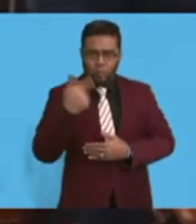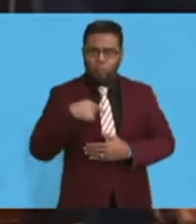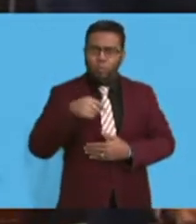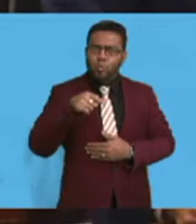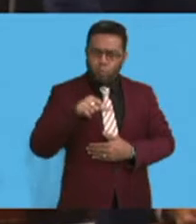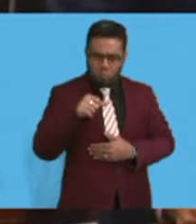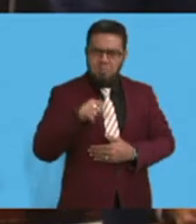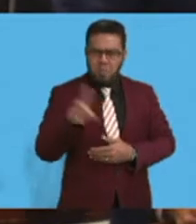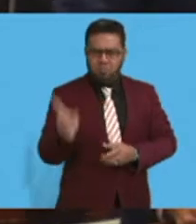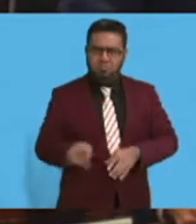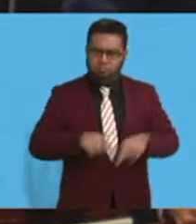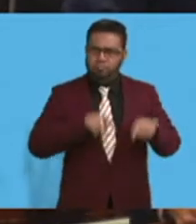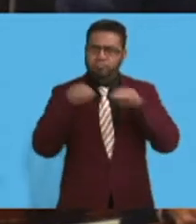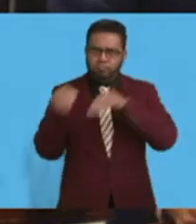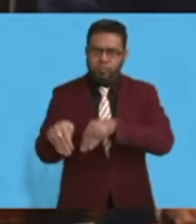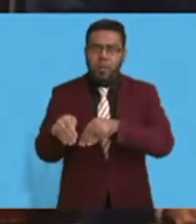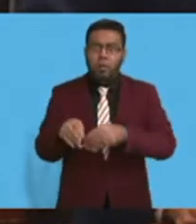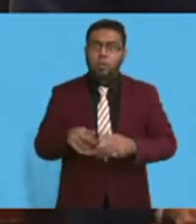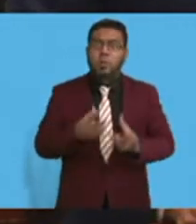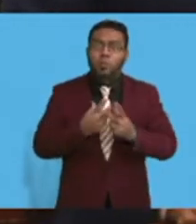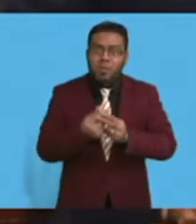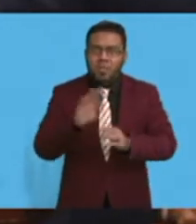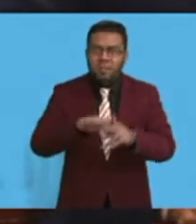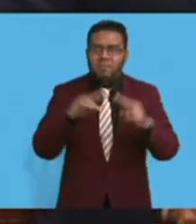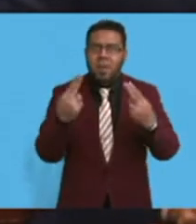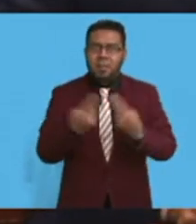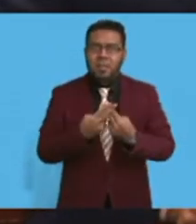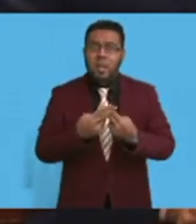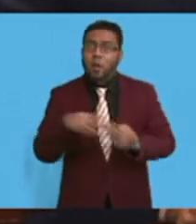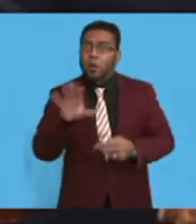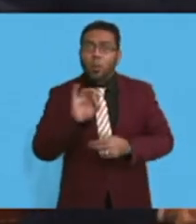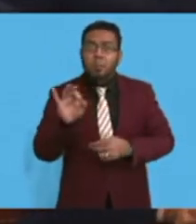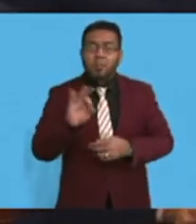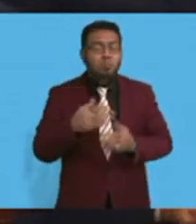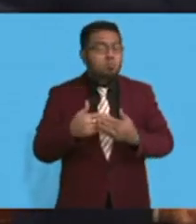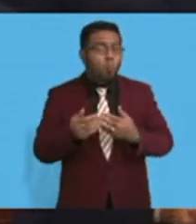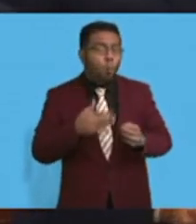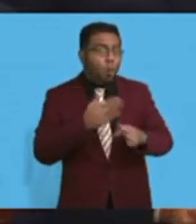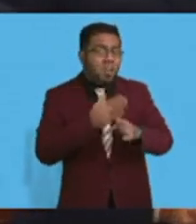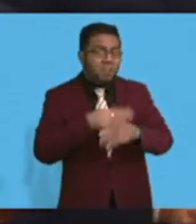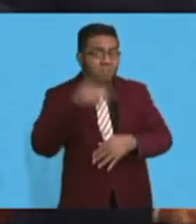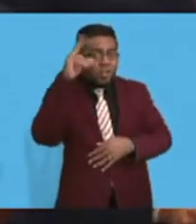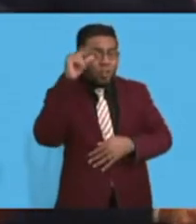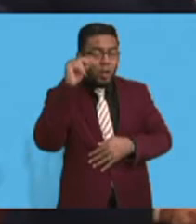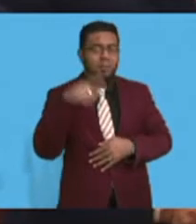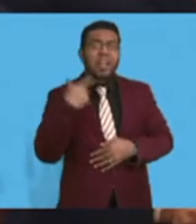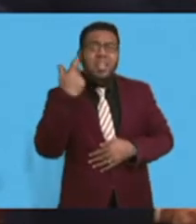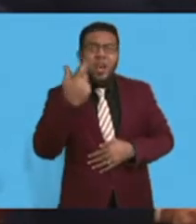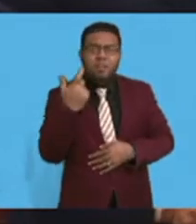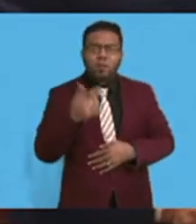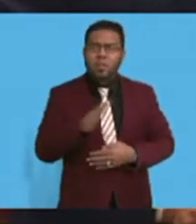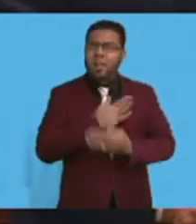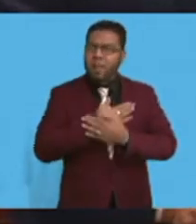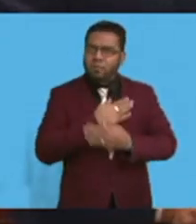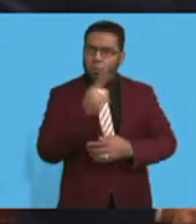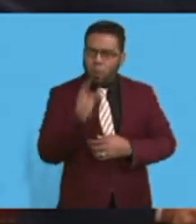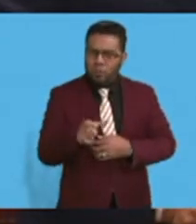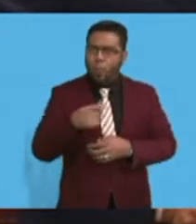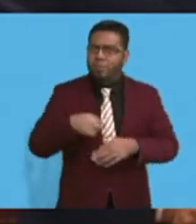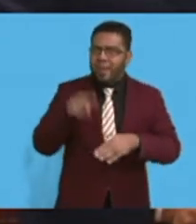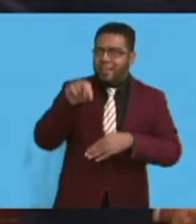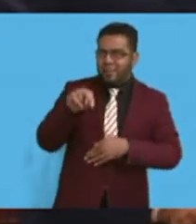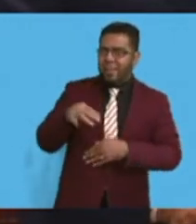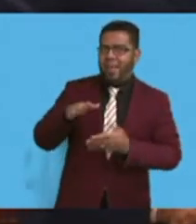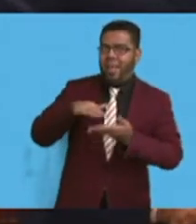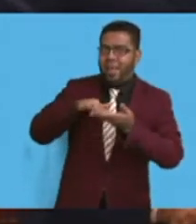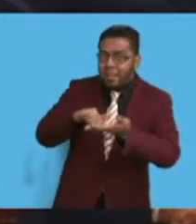family. Because we cannot let any working Fijian to be torn between going to work and caring for their loved ones when they need help.